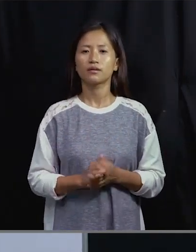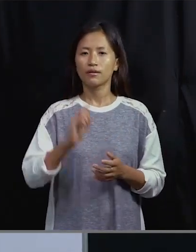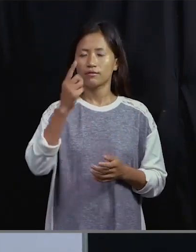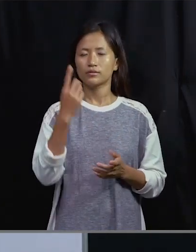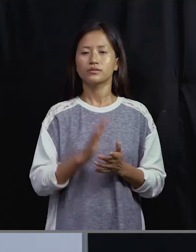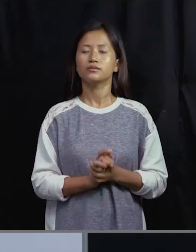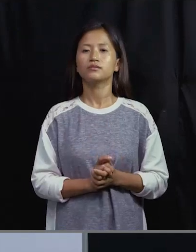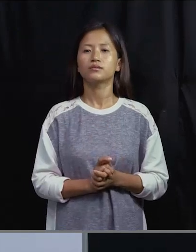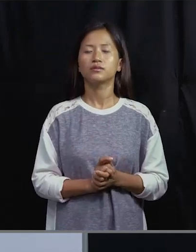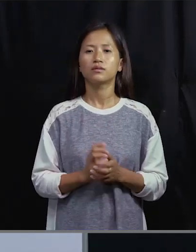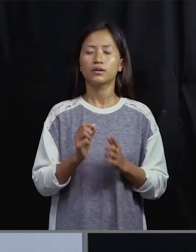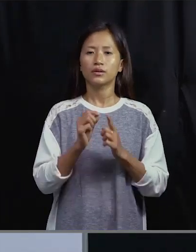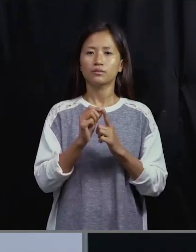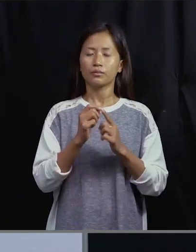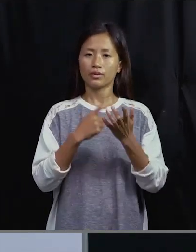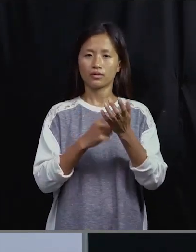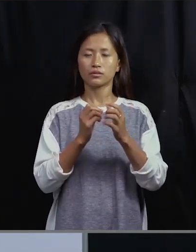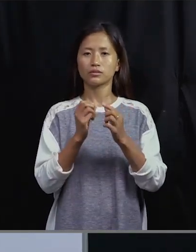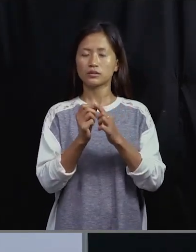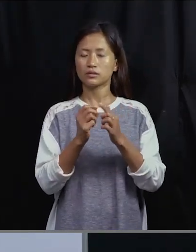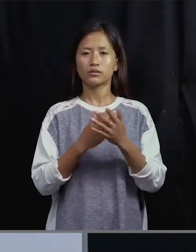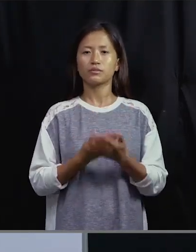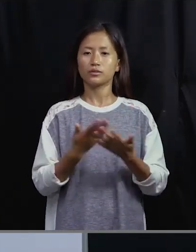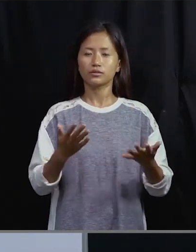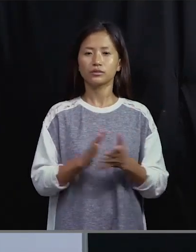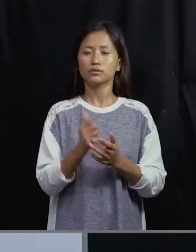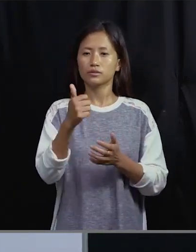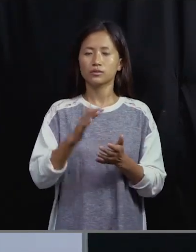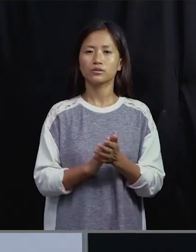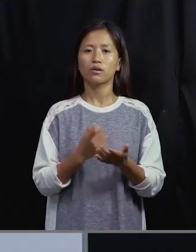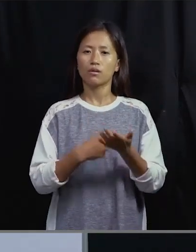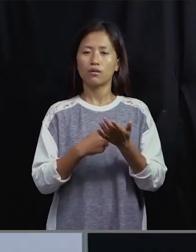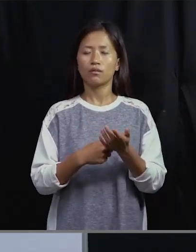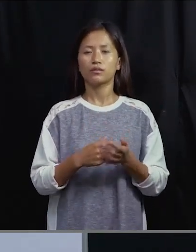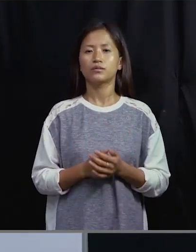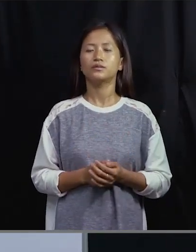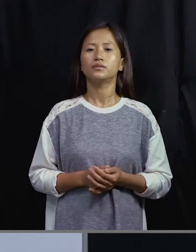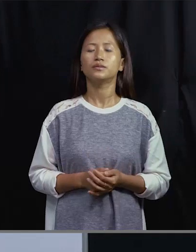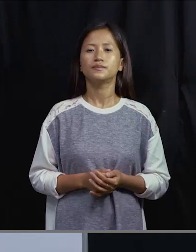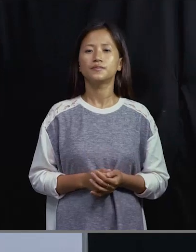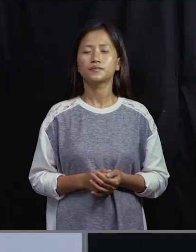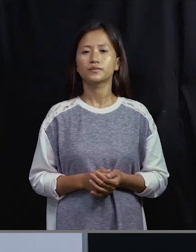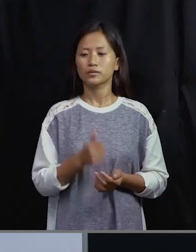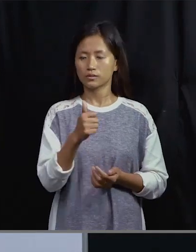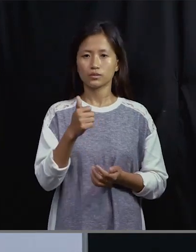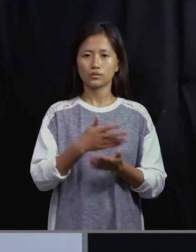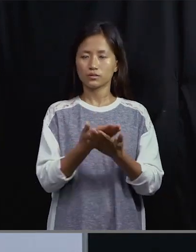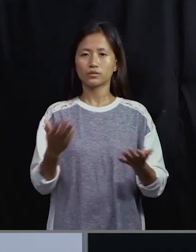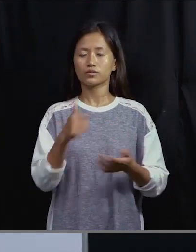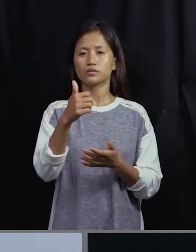one is the producer goods or capital goods, okay. So what is producer goods? Producer goods are those goods